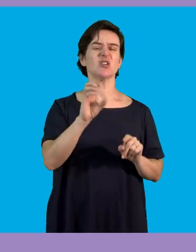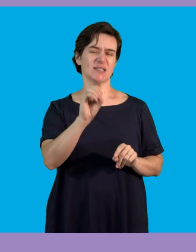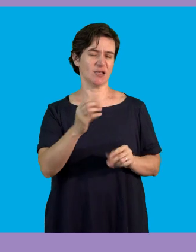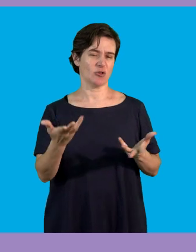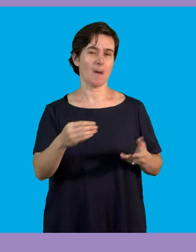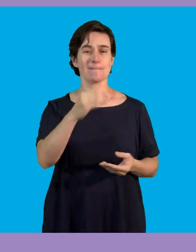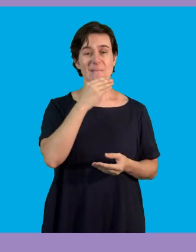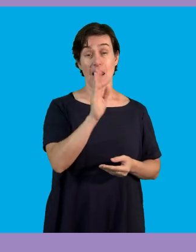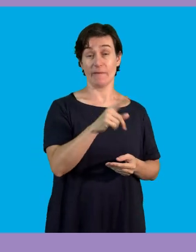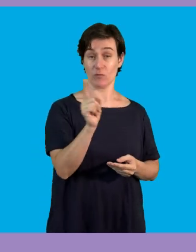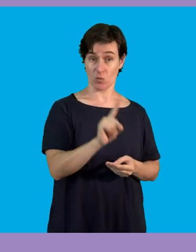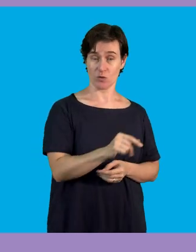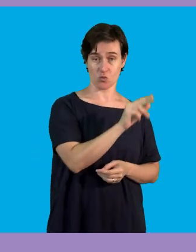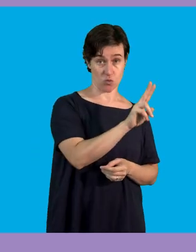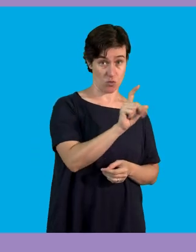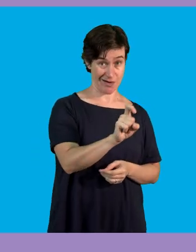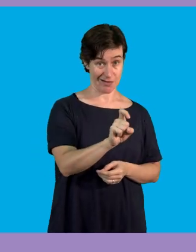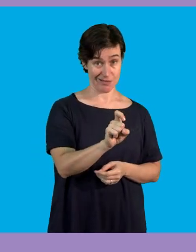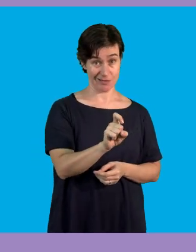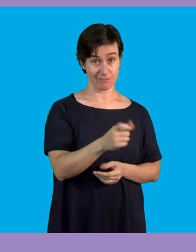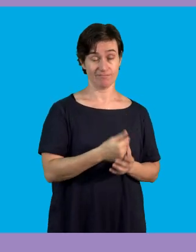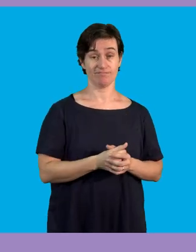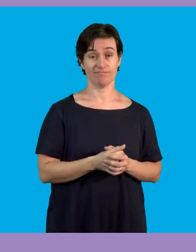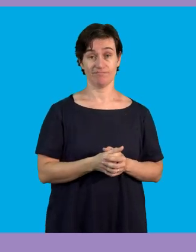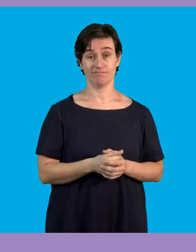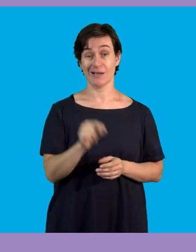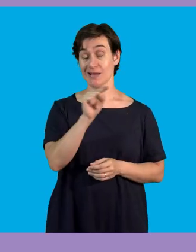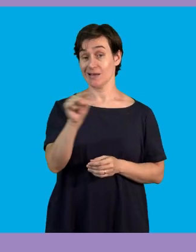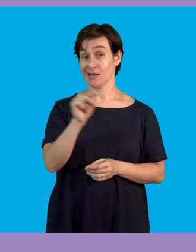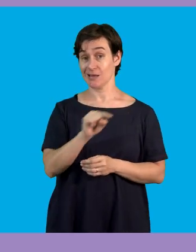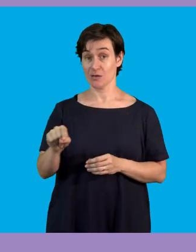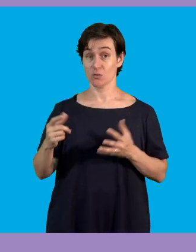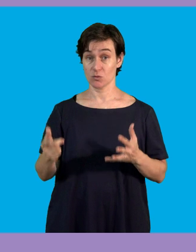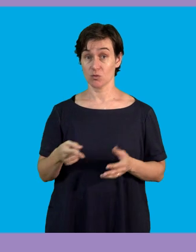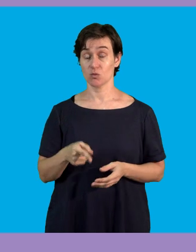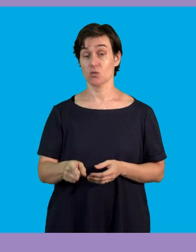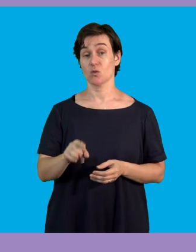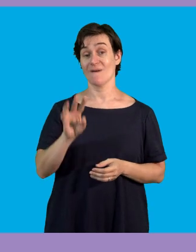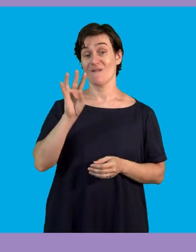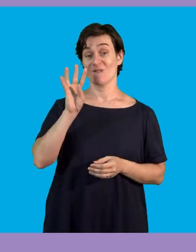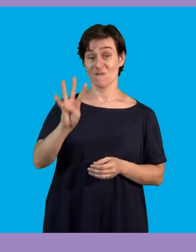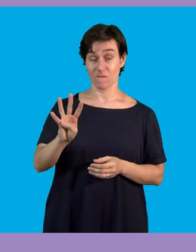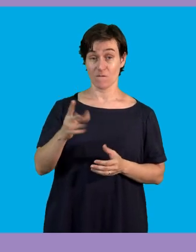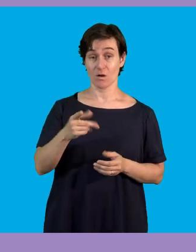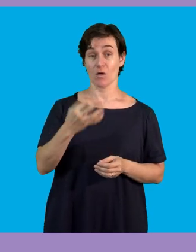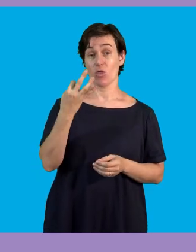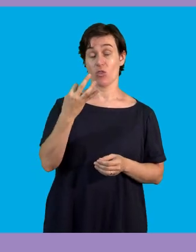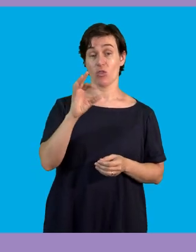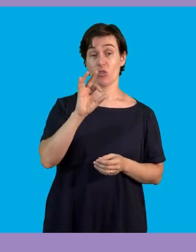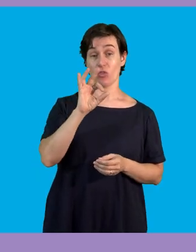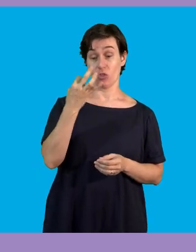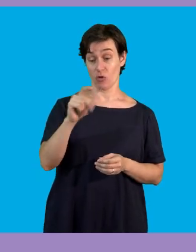us 0. So we then have 2x plus 0, which is 2x, and then 30 plus 4 would give